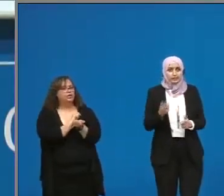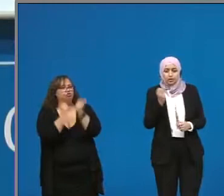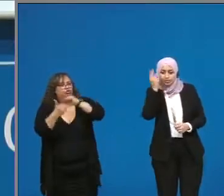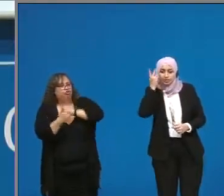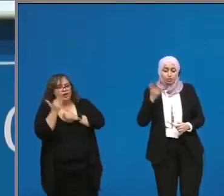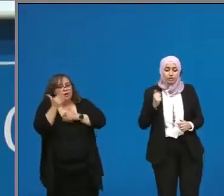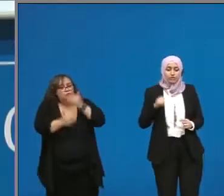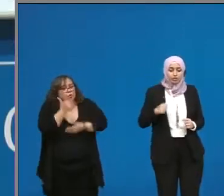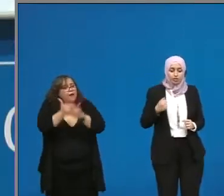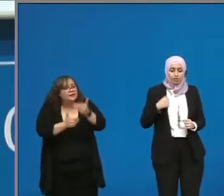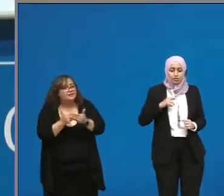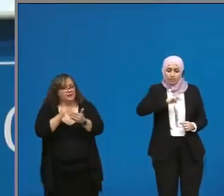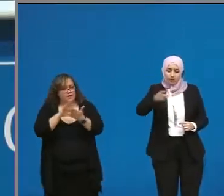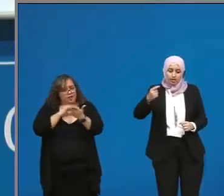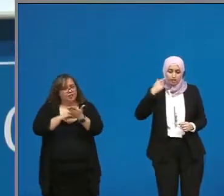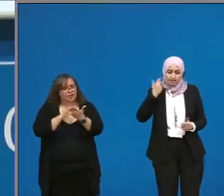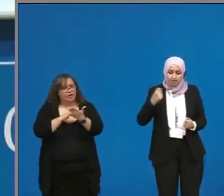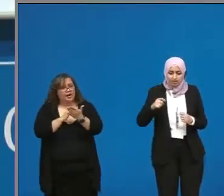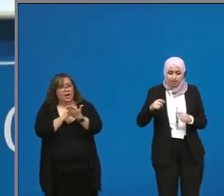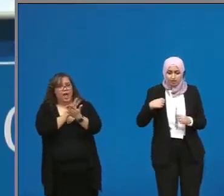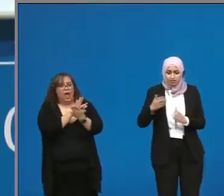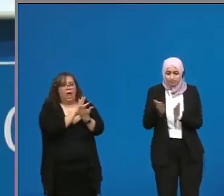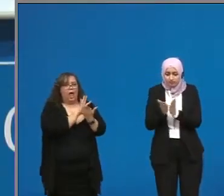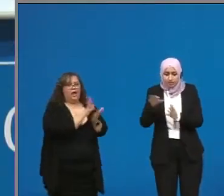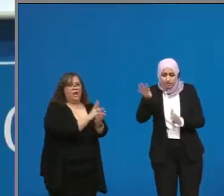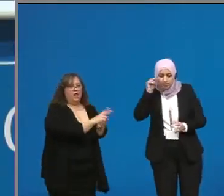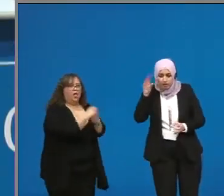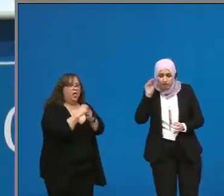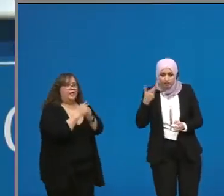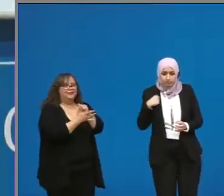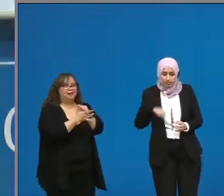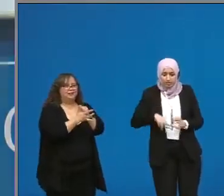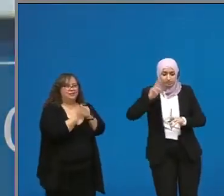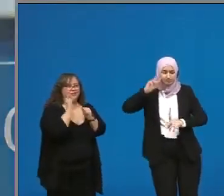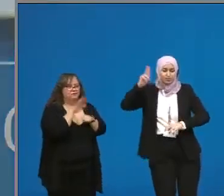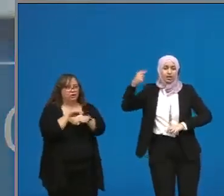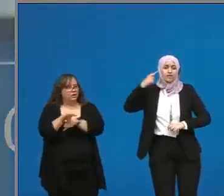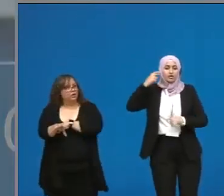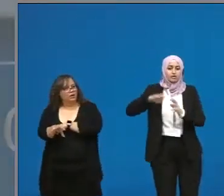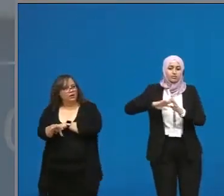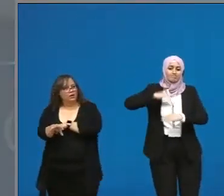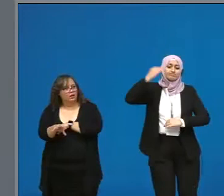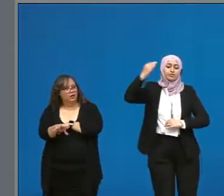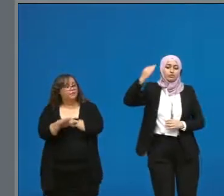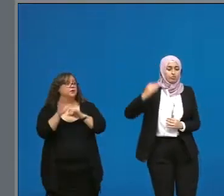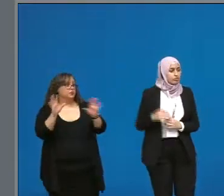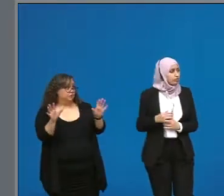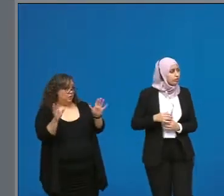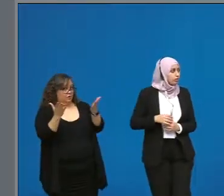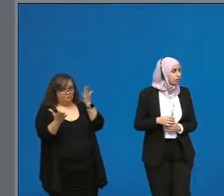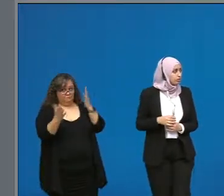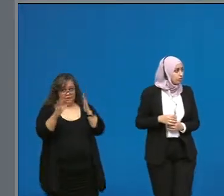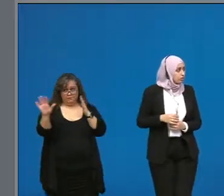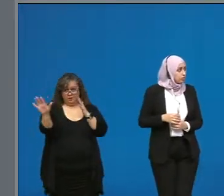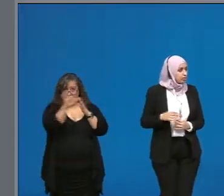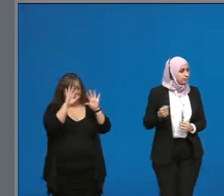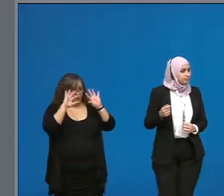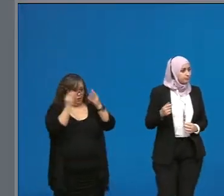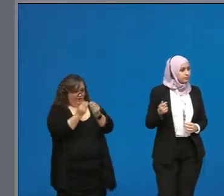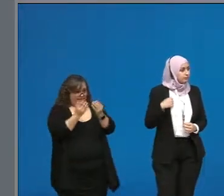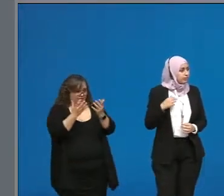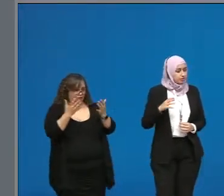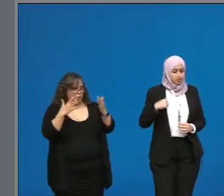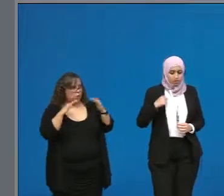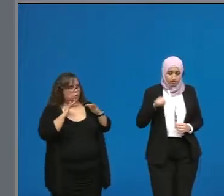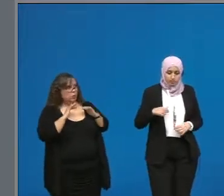technology to implement those. So very quickly, just the last few slides. As an organization, you might go, oh no, there's a lot of